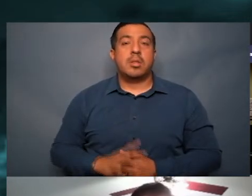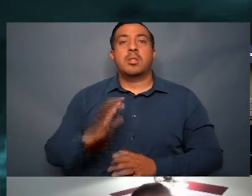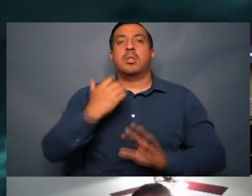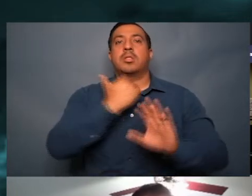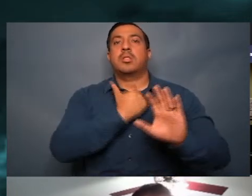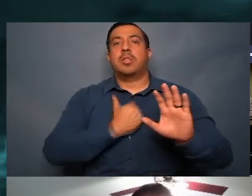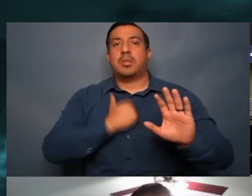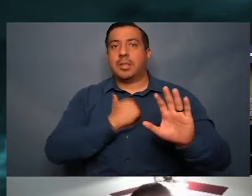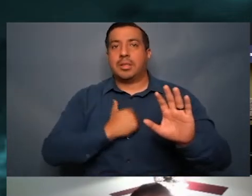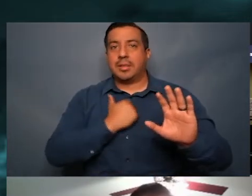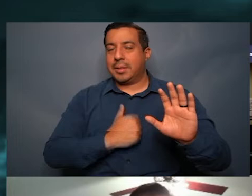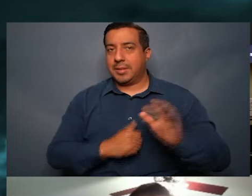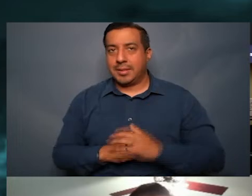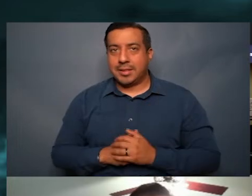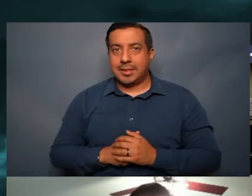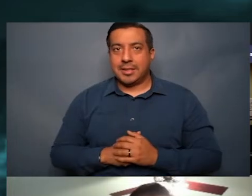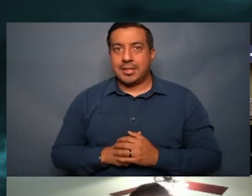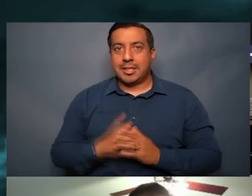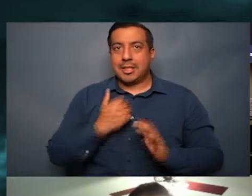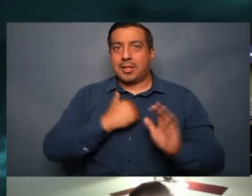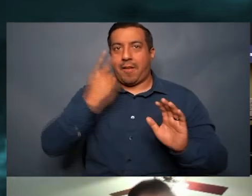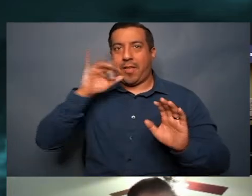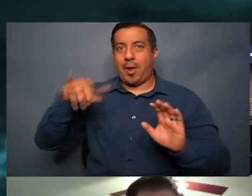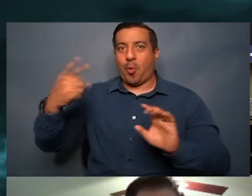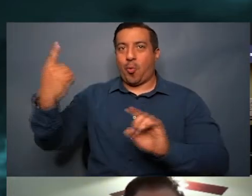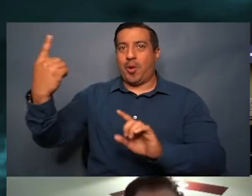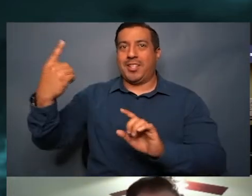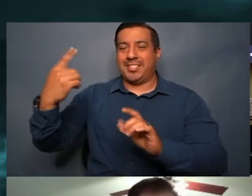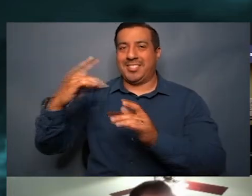Sorry for this one.